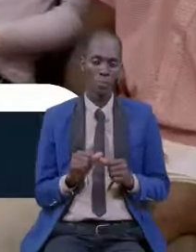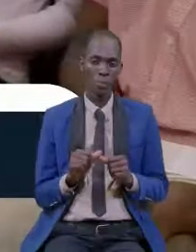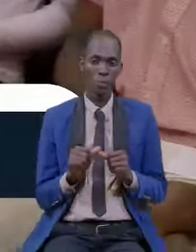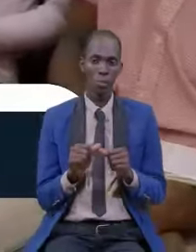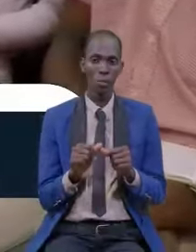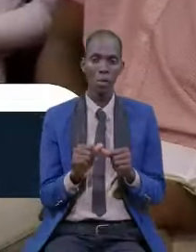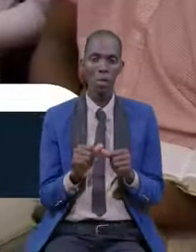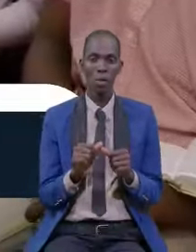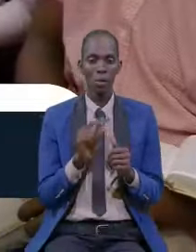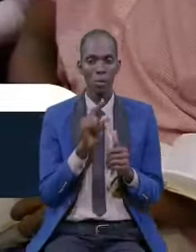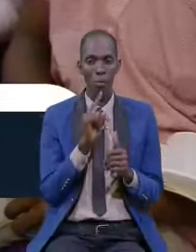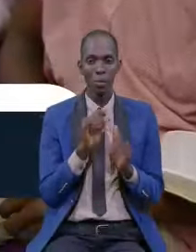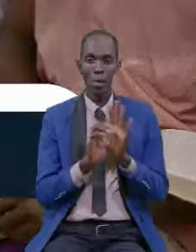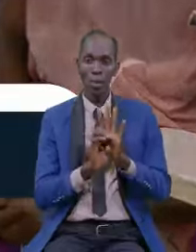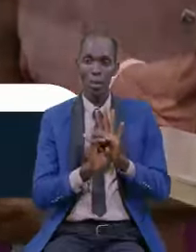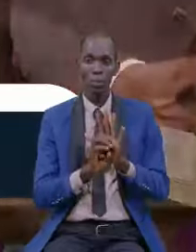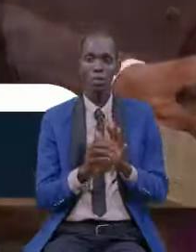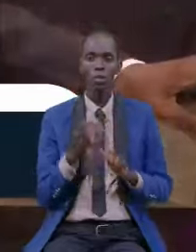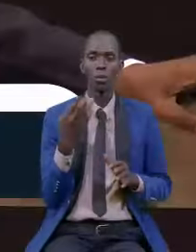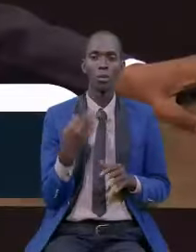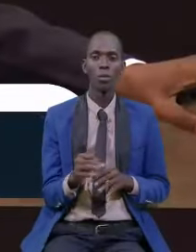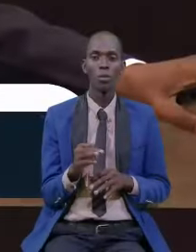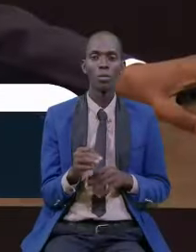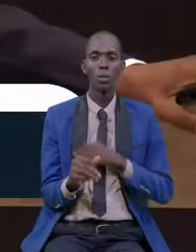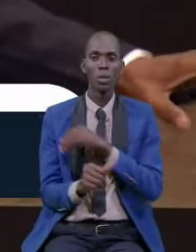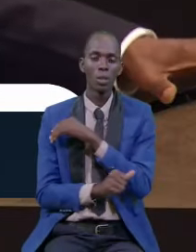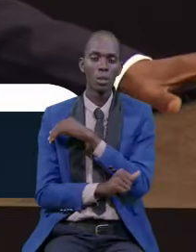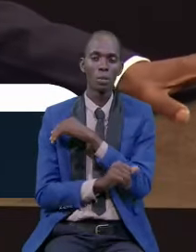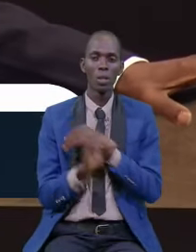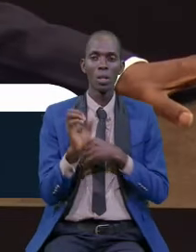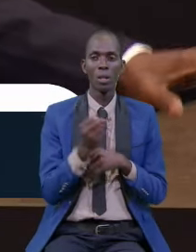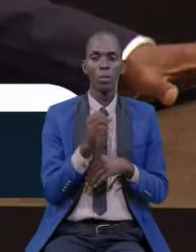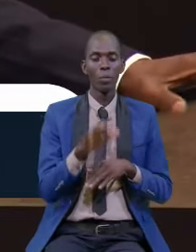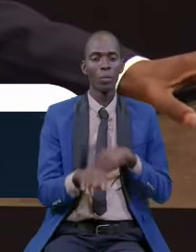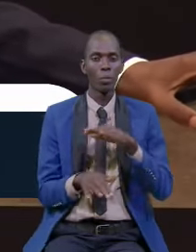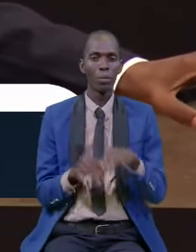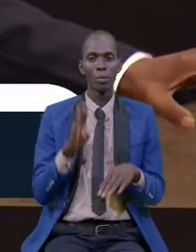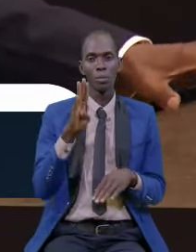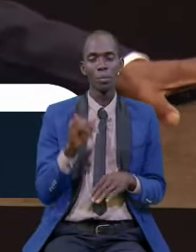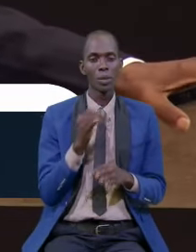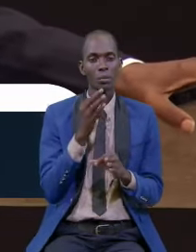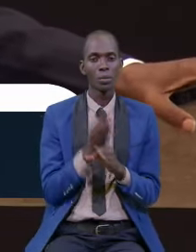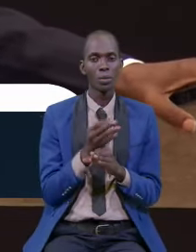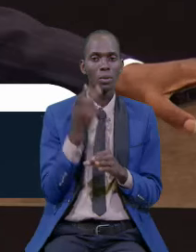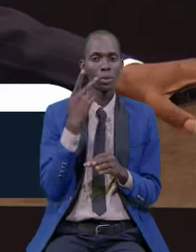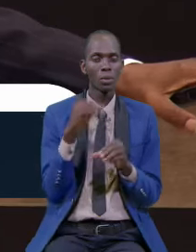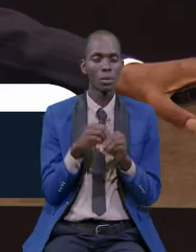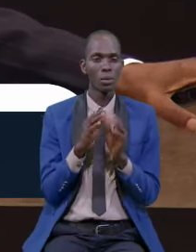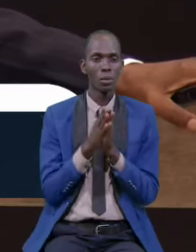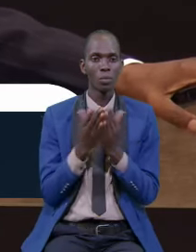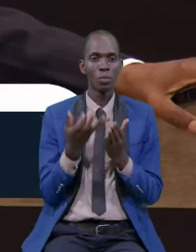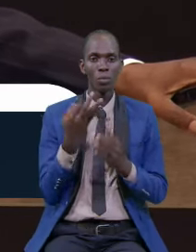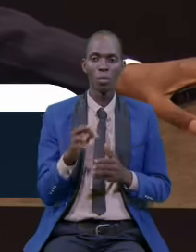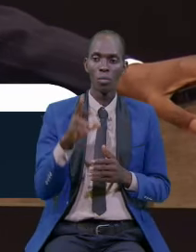of Abraham's walk by faith. Romans chapter 4, reading